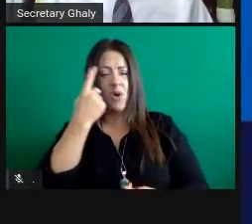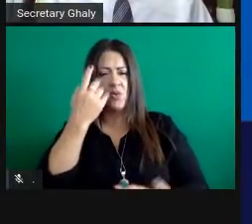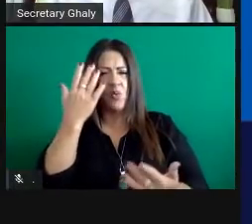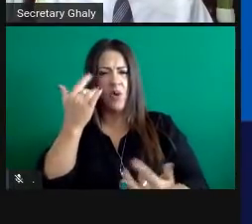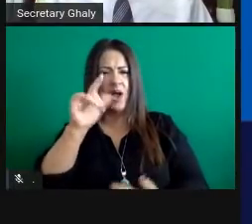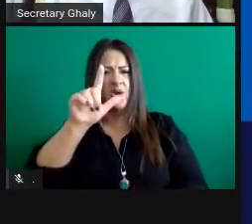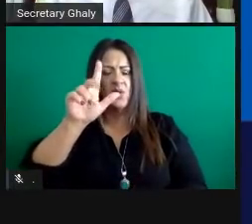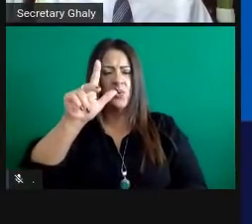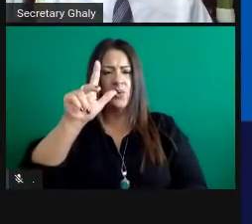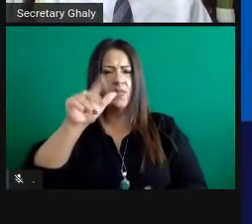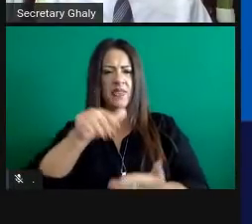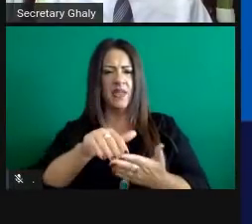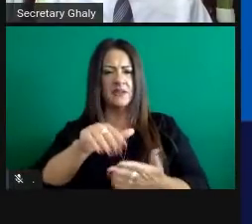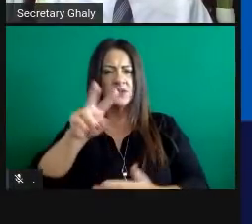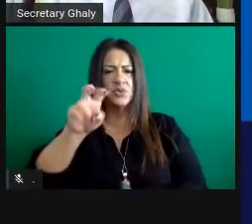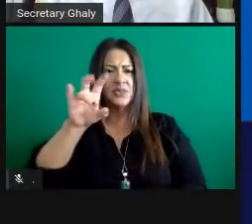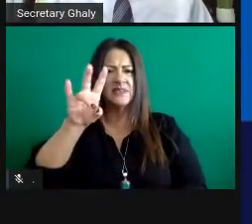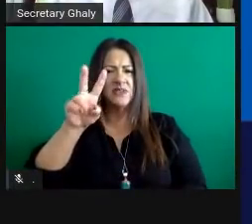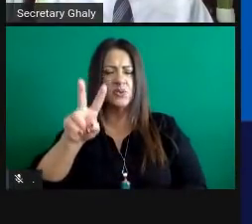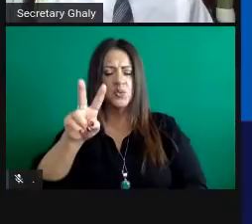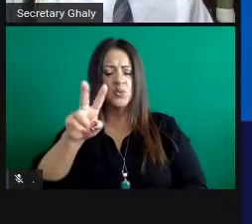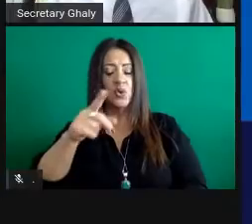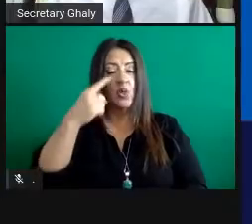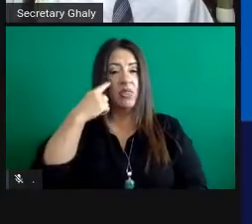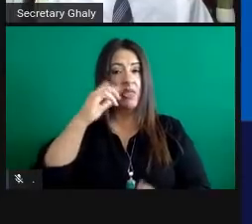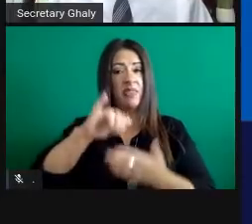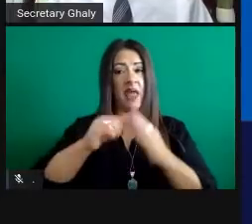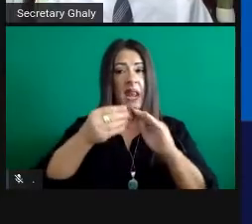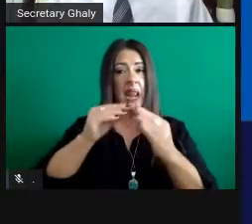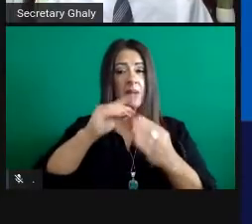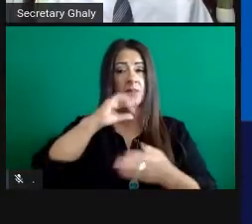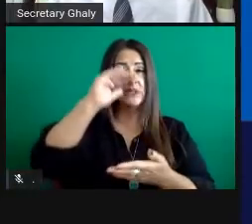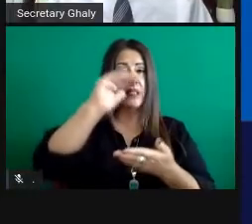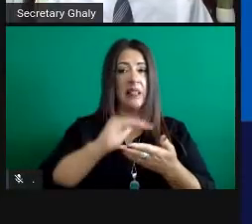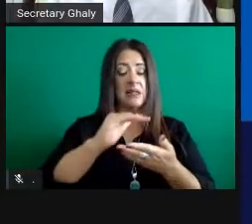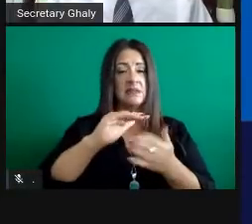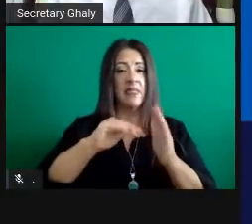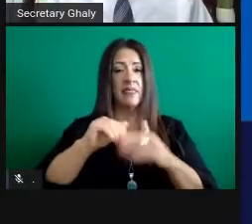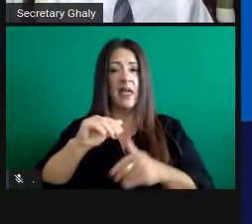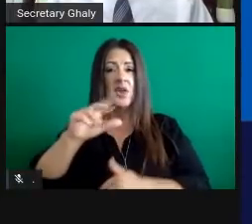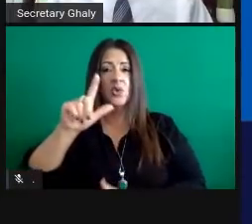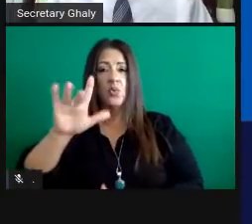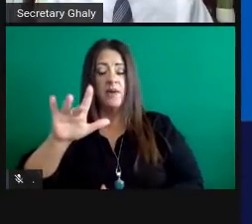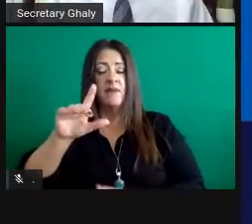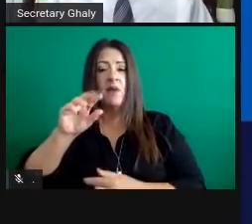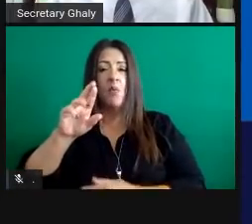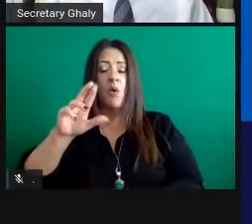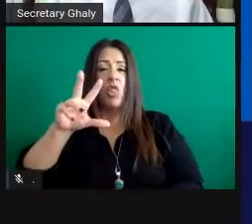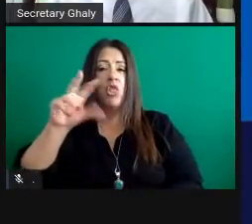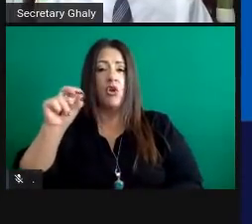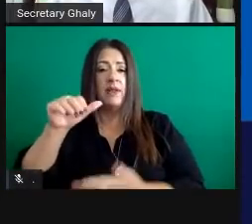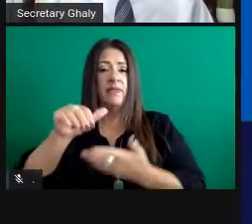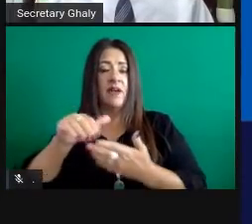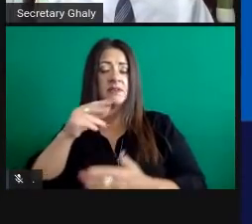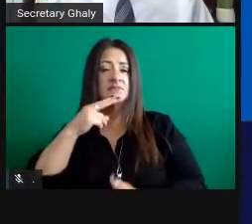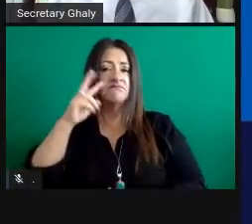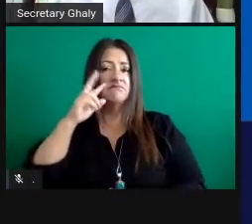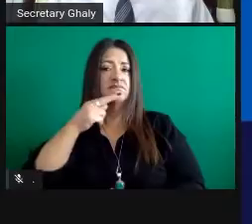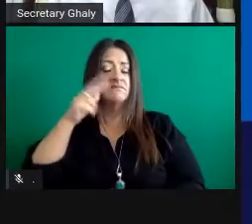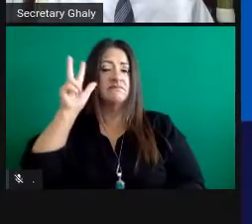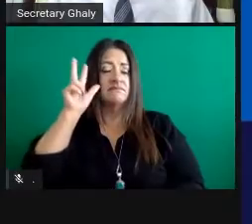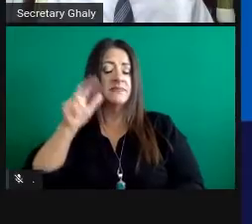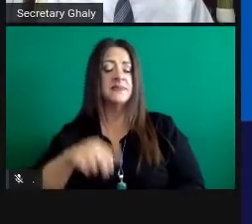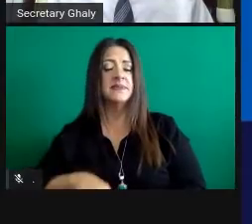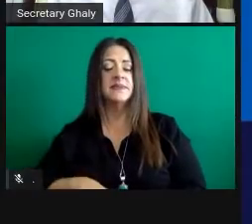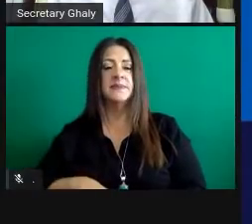that's reassuring because it's lower than the numbers of 25 or even 30,000 that we reported earlier. I'll remind you that our